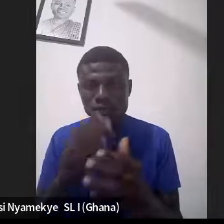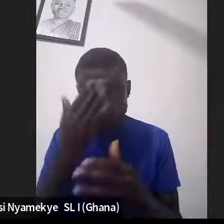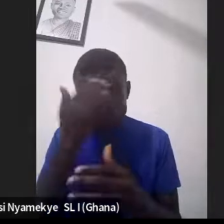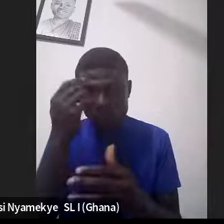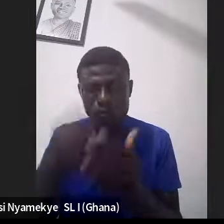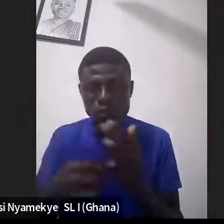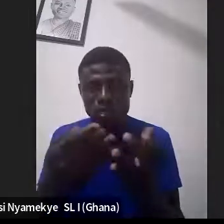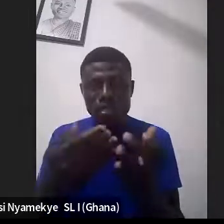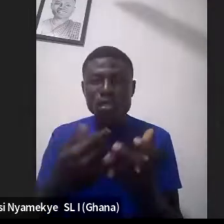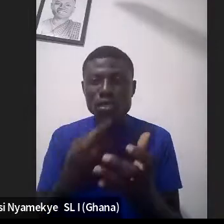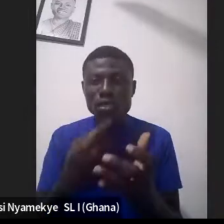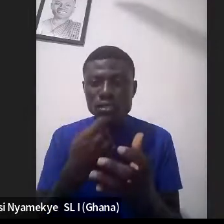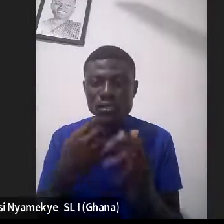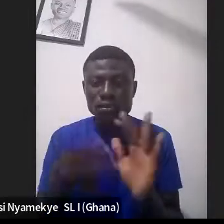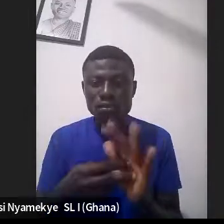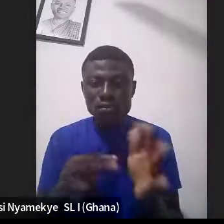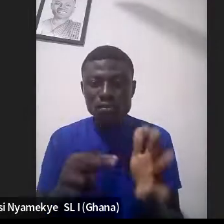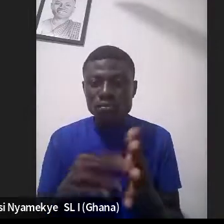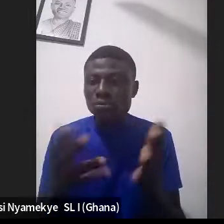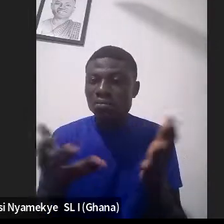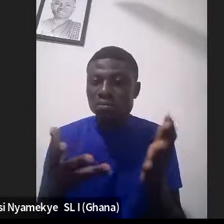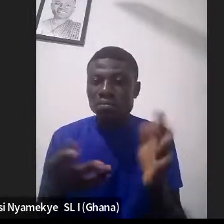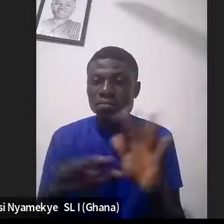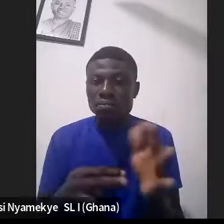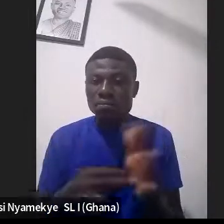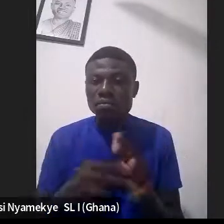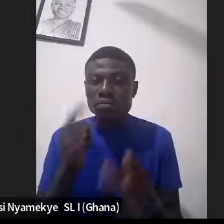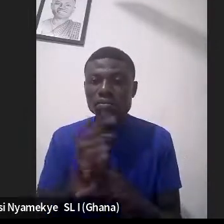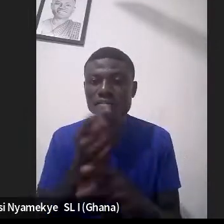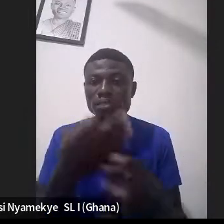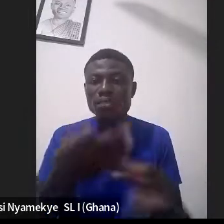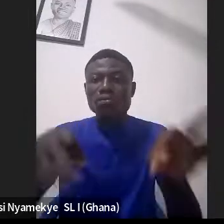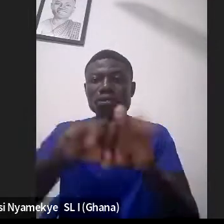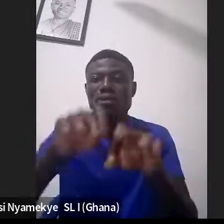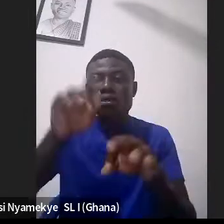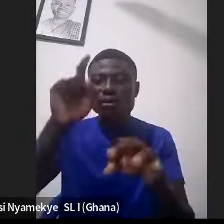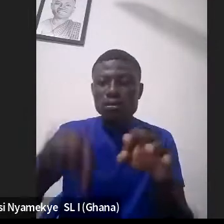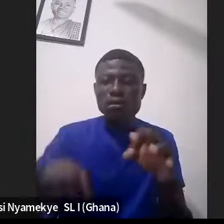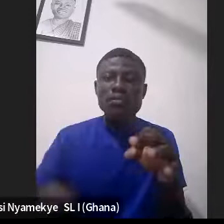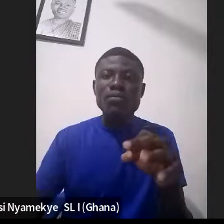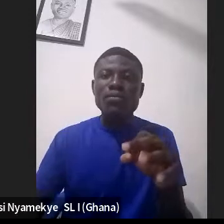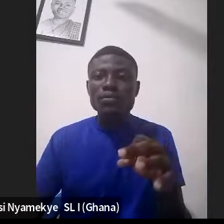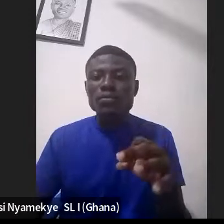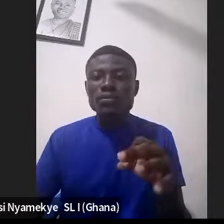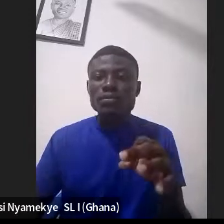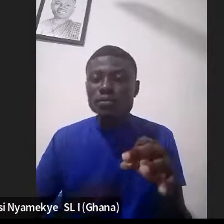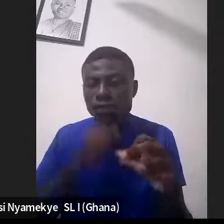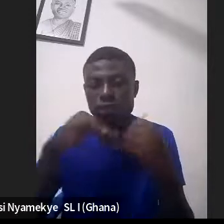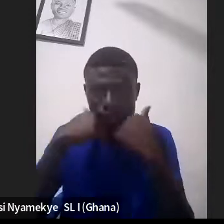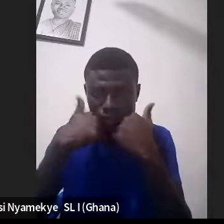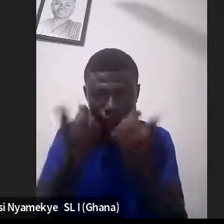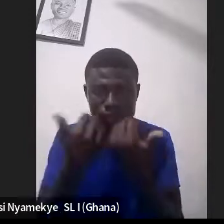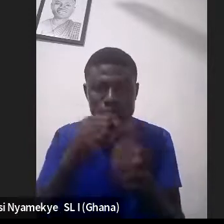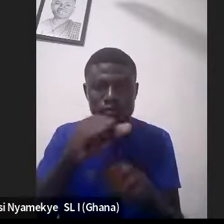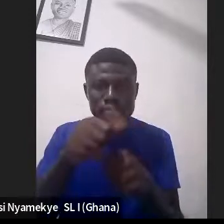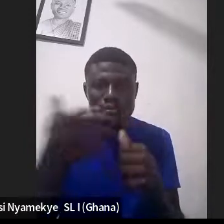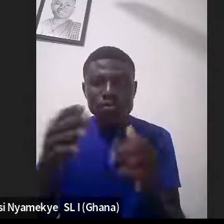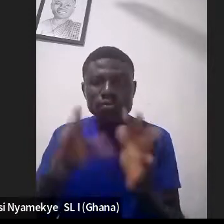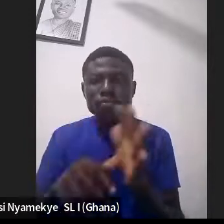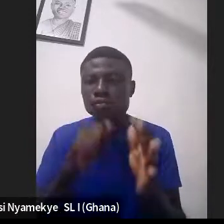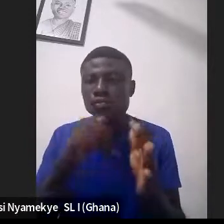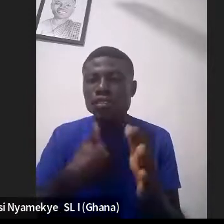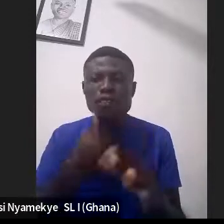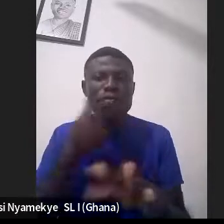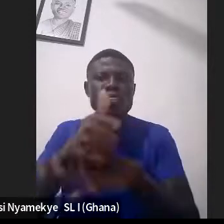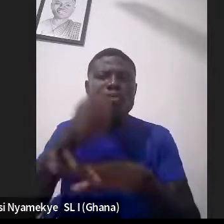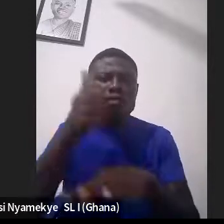I think it's just important to not be ashamed. There's no blaming.